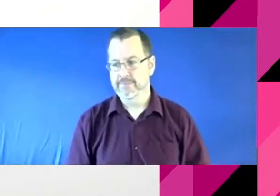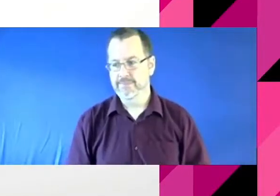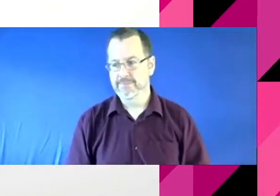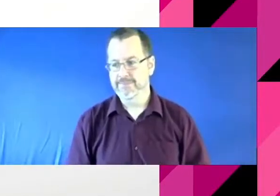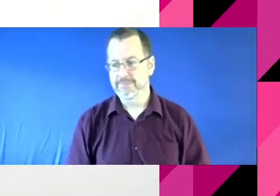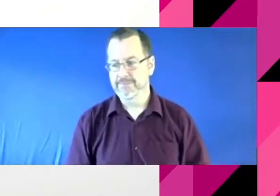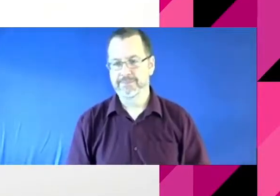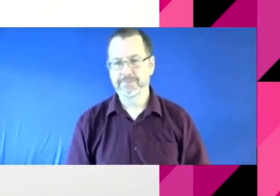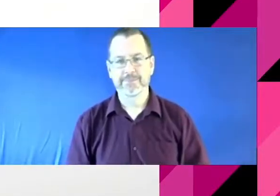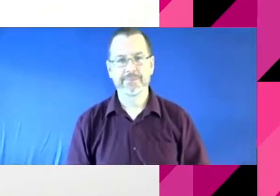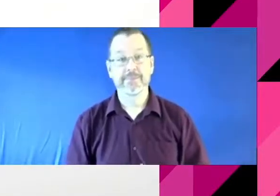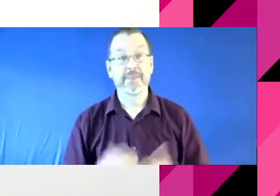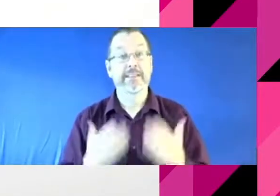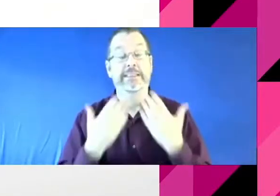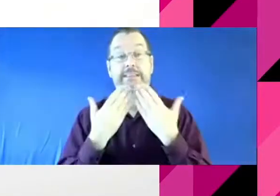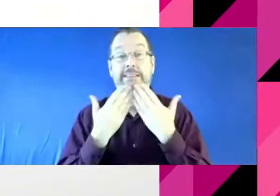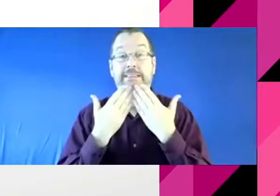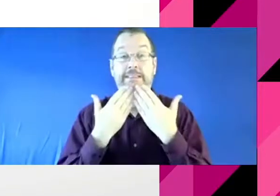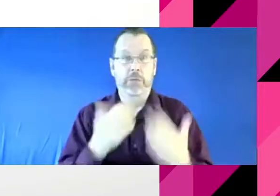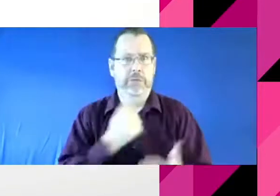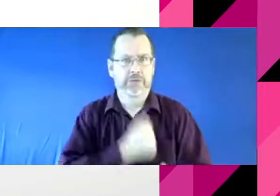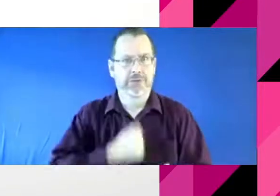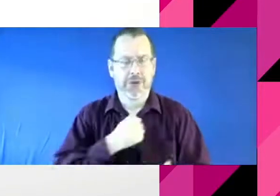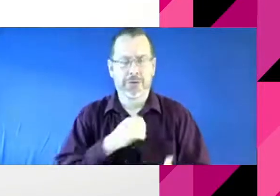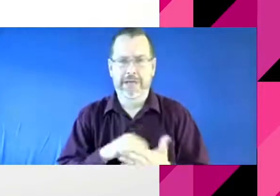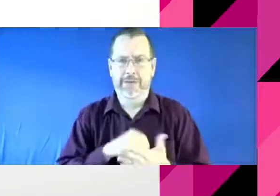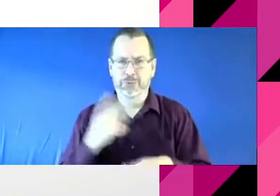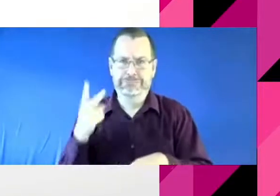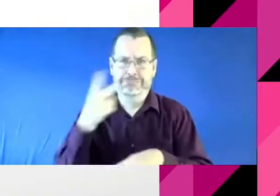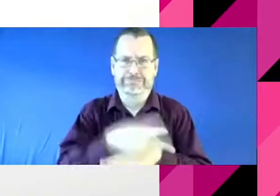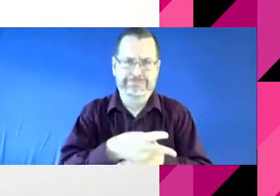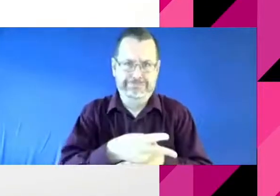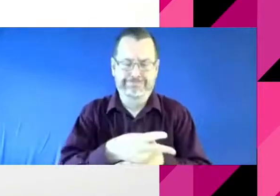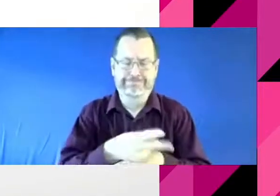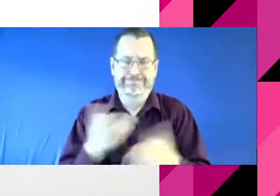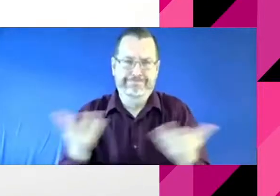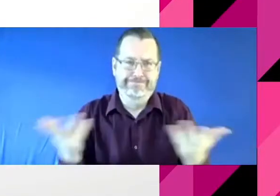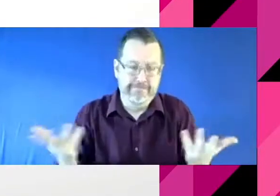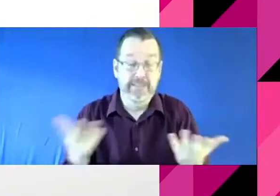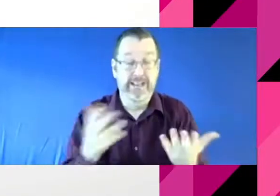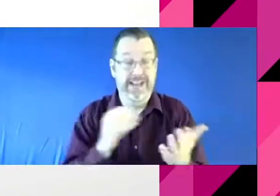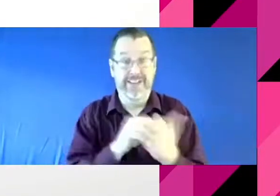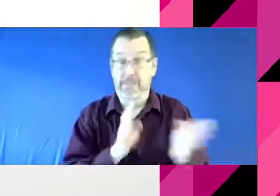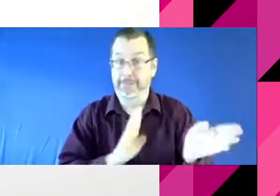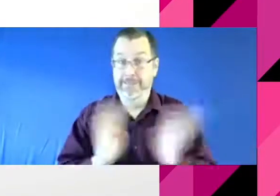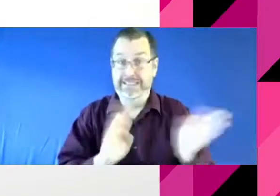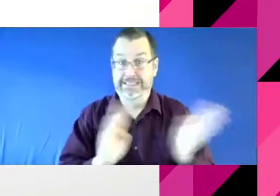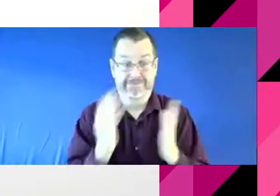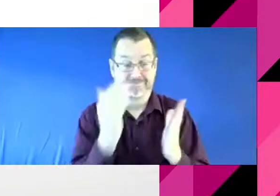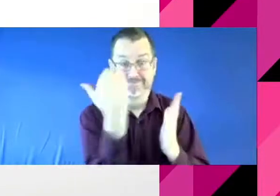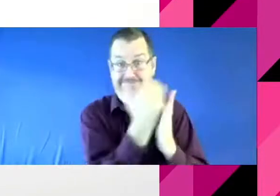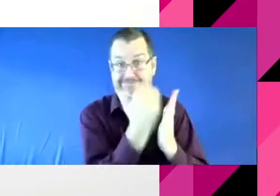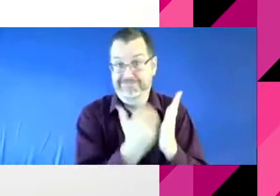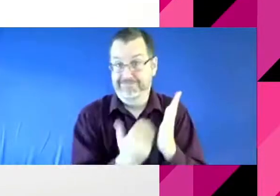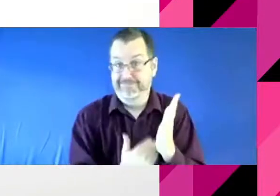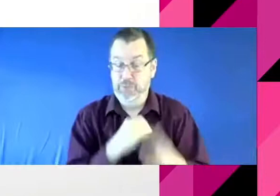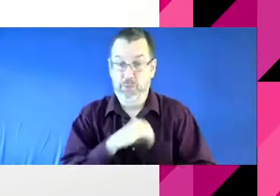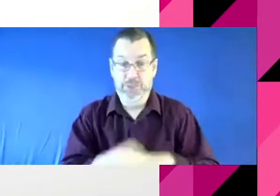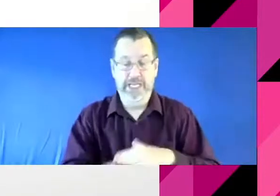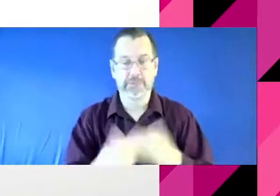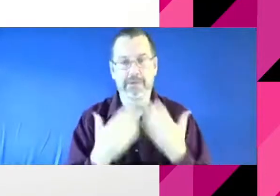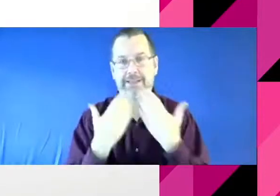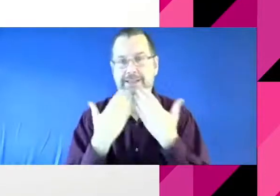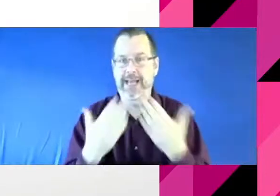Thank you very much, Catalina, and apologies for having to disrupt your flow there at the end. We have a jam-packed program, but many thank you. Thanks for